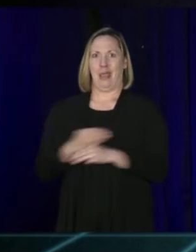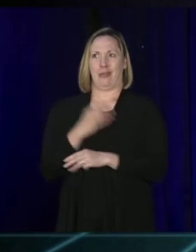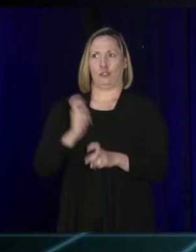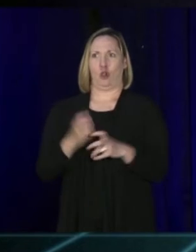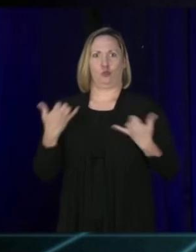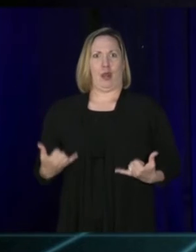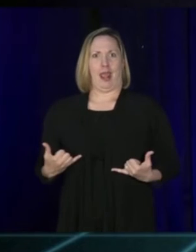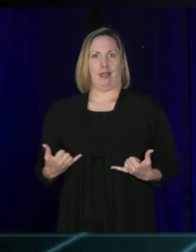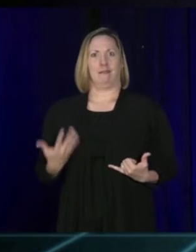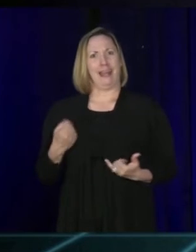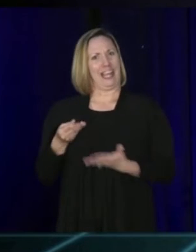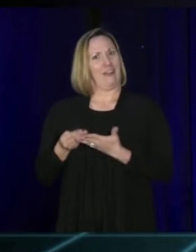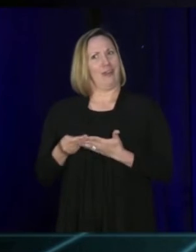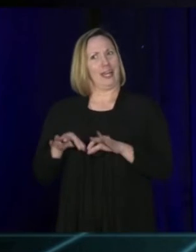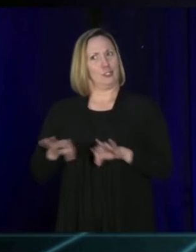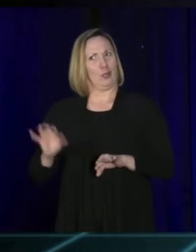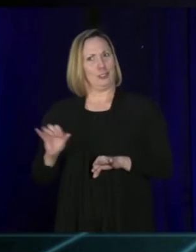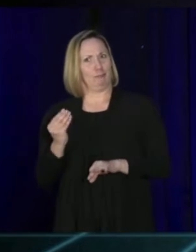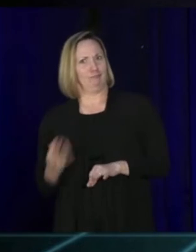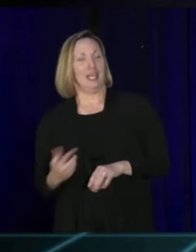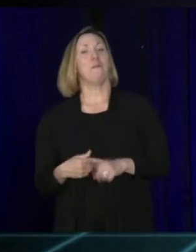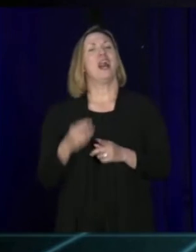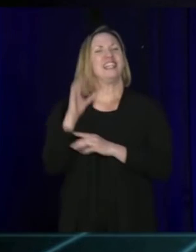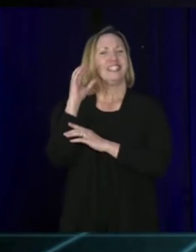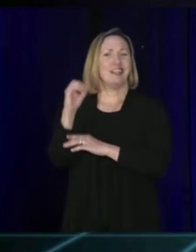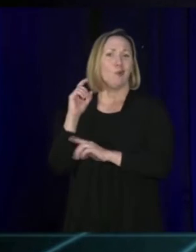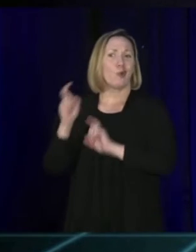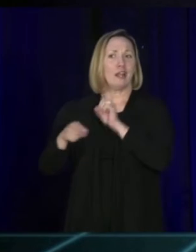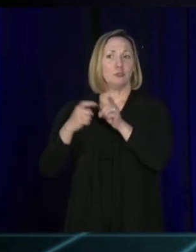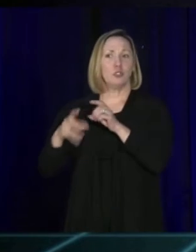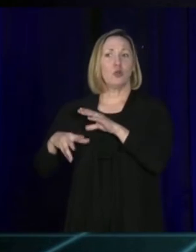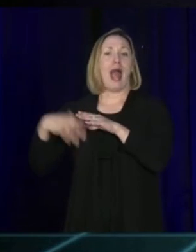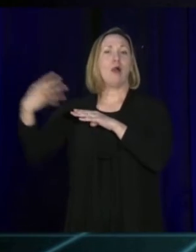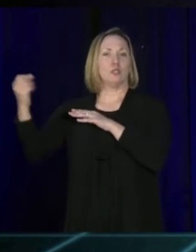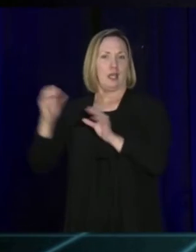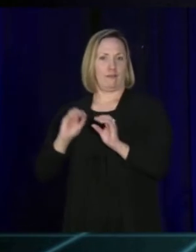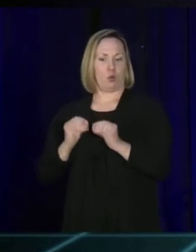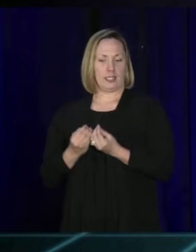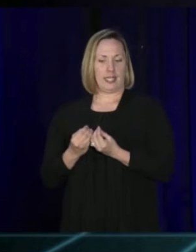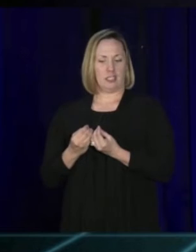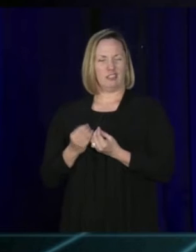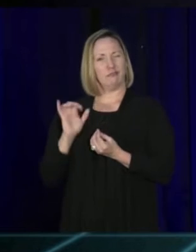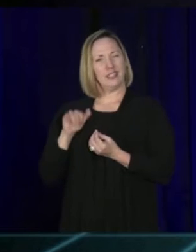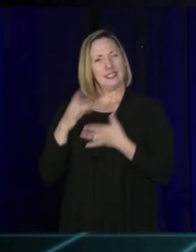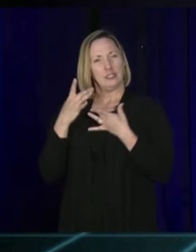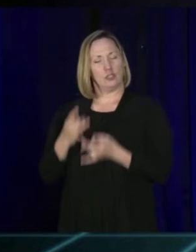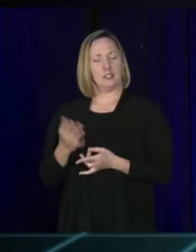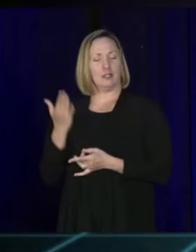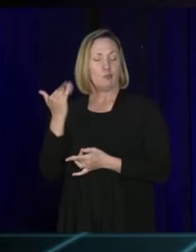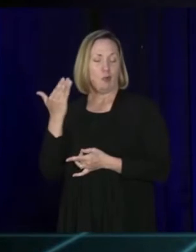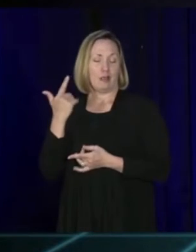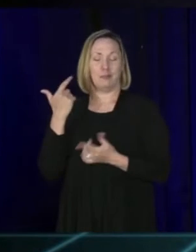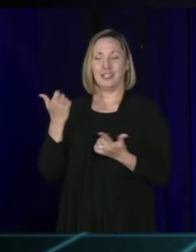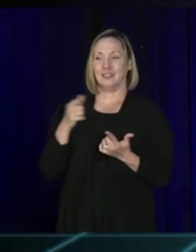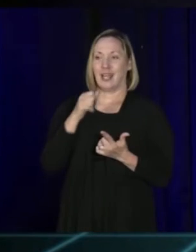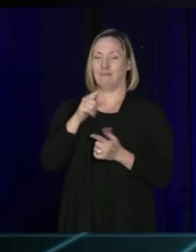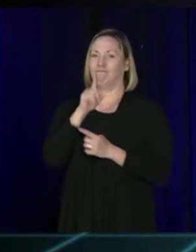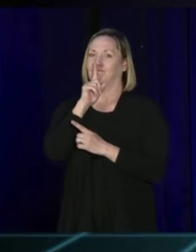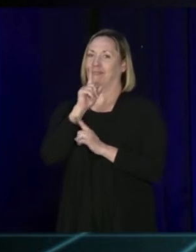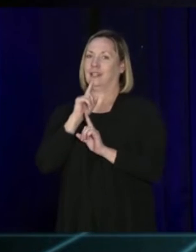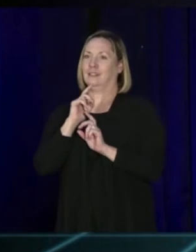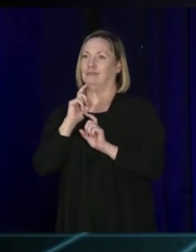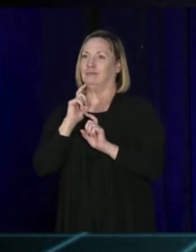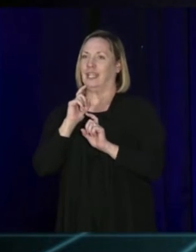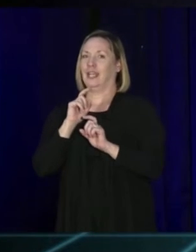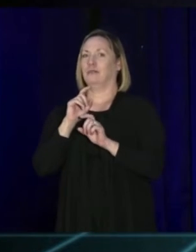too. But 0 contributions outside. And that's interesting because, okay, I'm not gonna make a contribution to TypeScript tomorrow, but